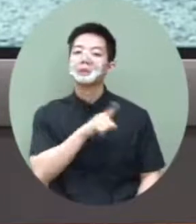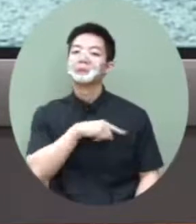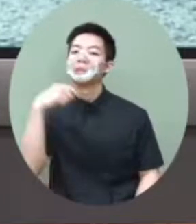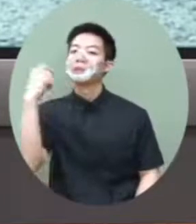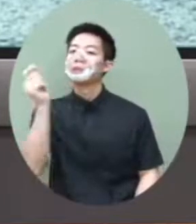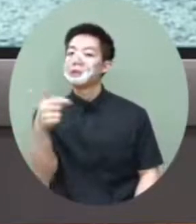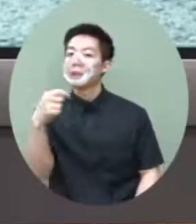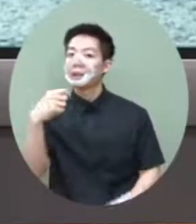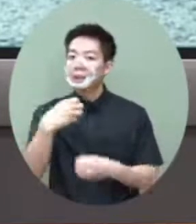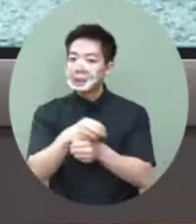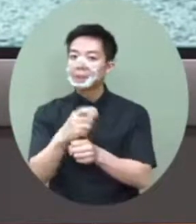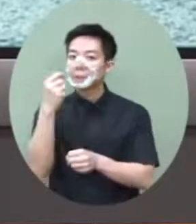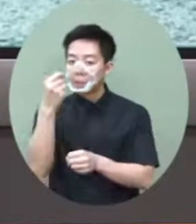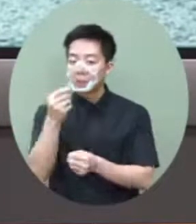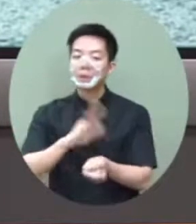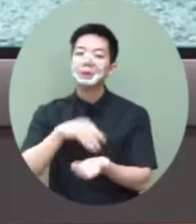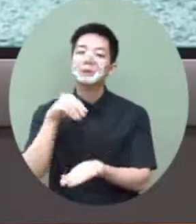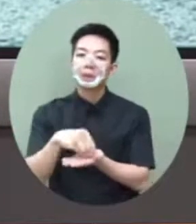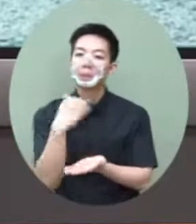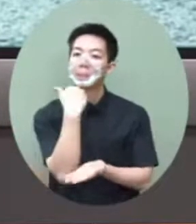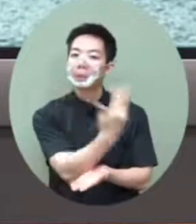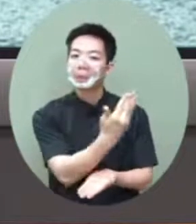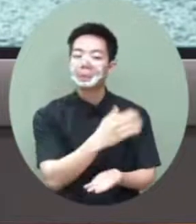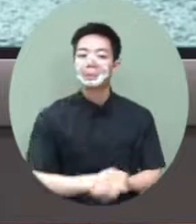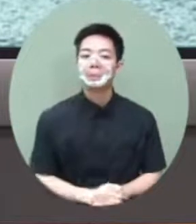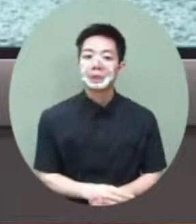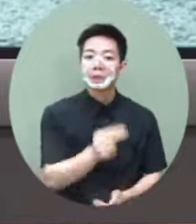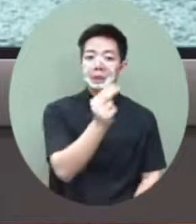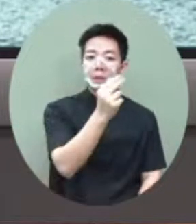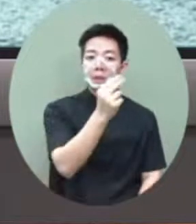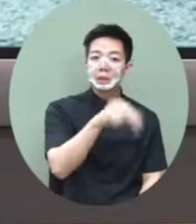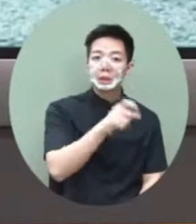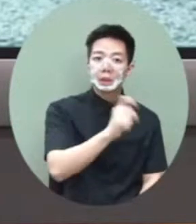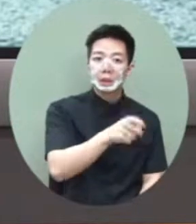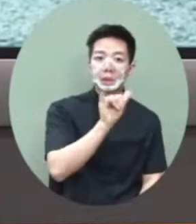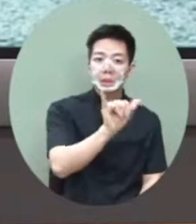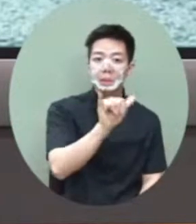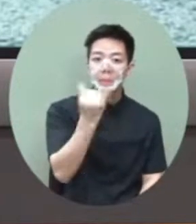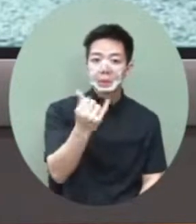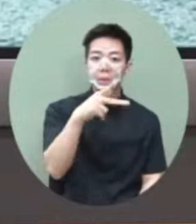338,000 cases or so that are RAT positive. Of these